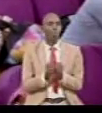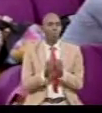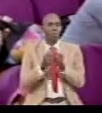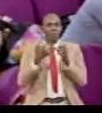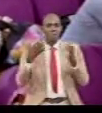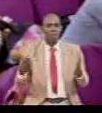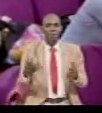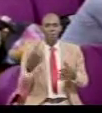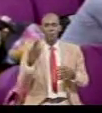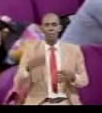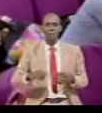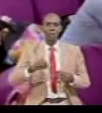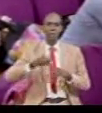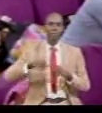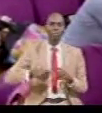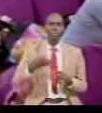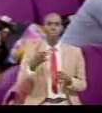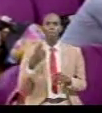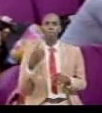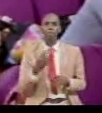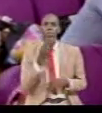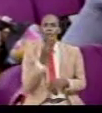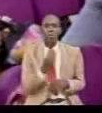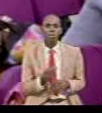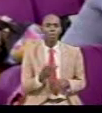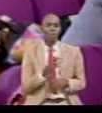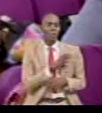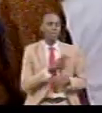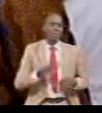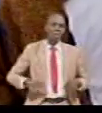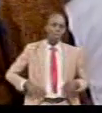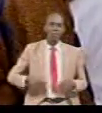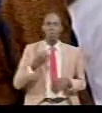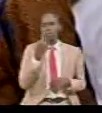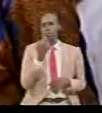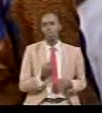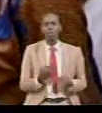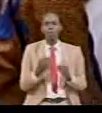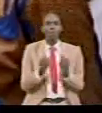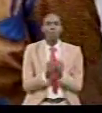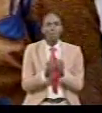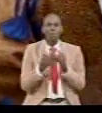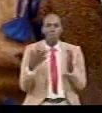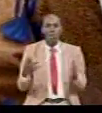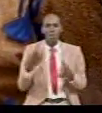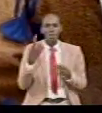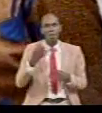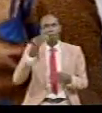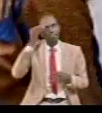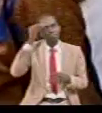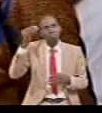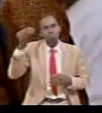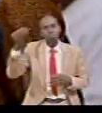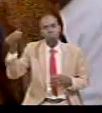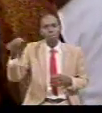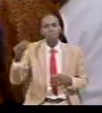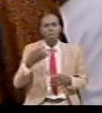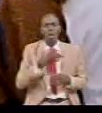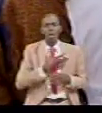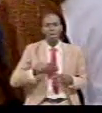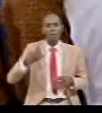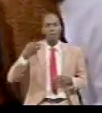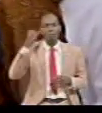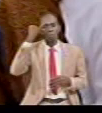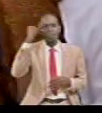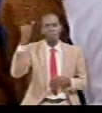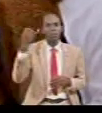circumcision of the Jews, Christ, Christ alone. Without the opinions and the ideologies